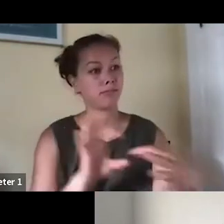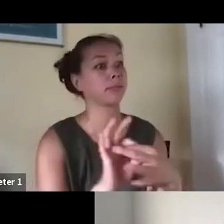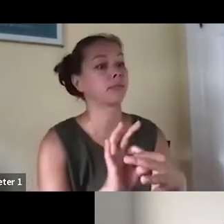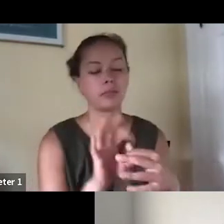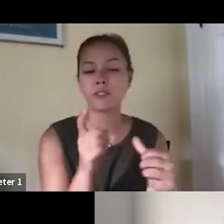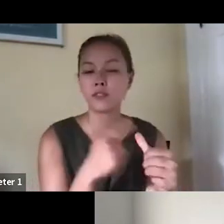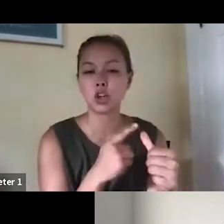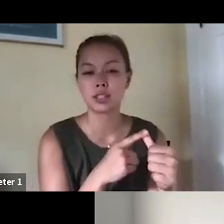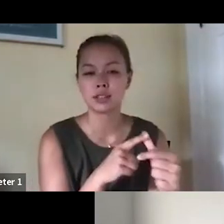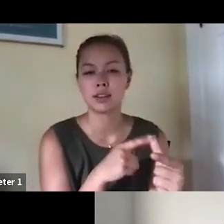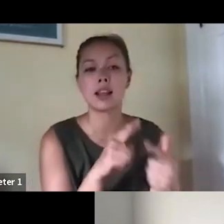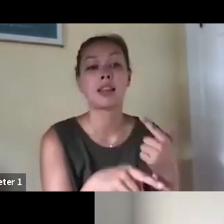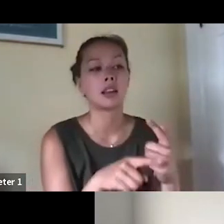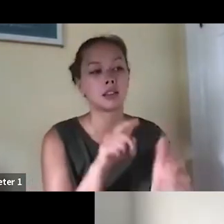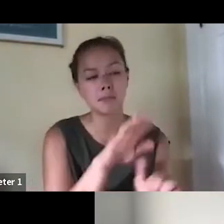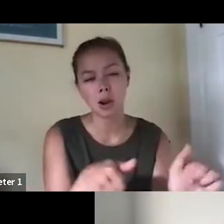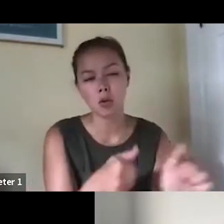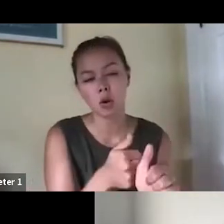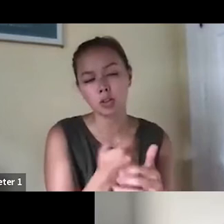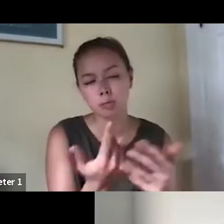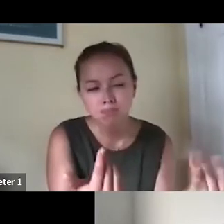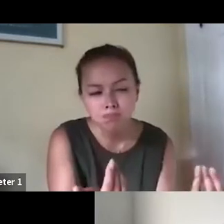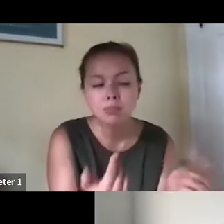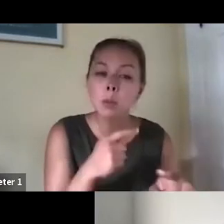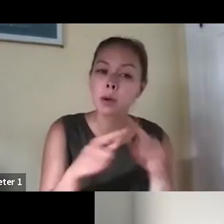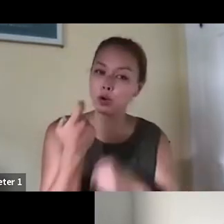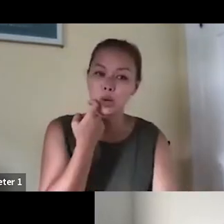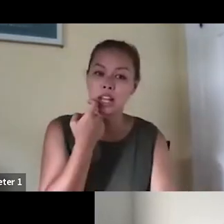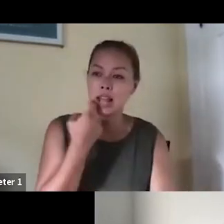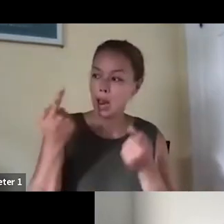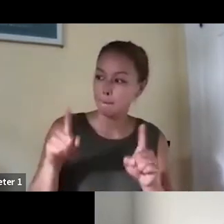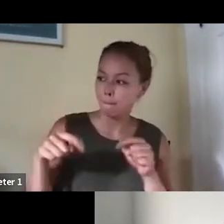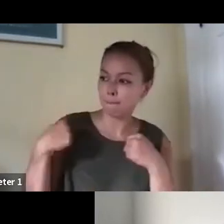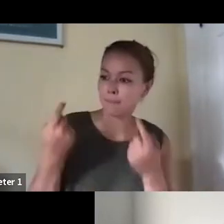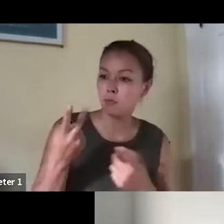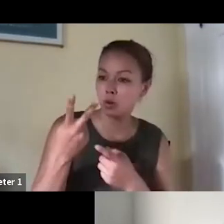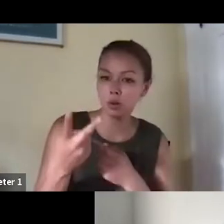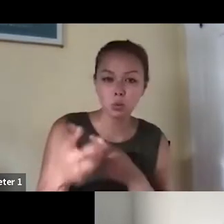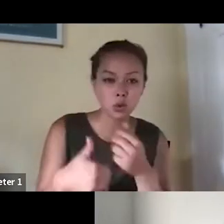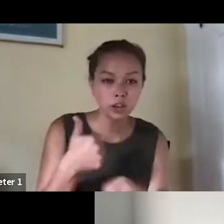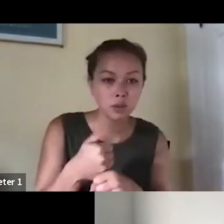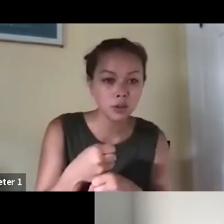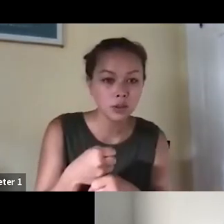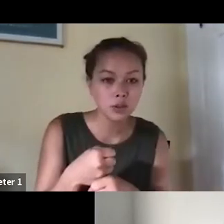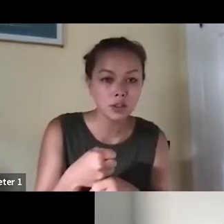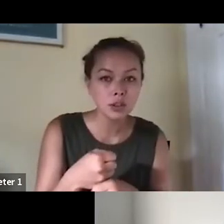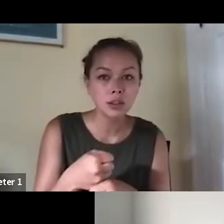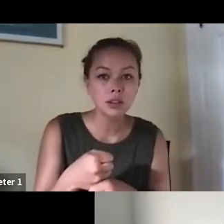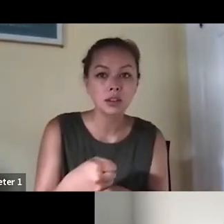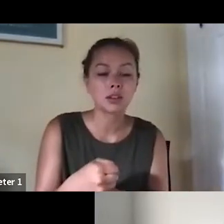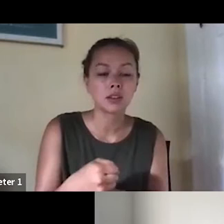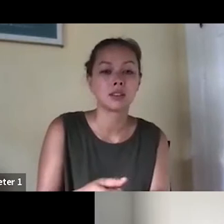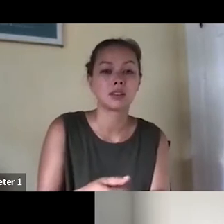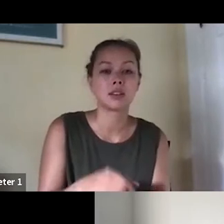it's a challenge though, because, you know, with all the movements we've had in the last few years, everything from the Me Too movement to Black Lives